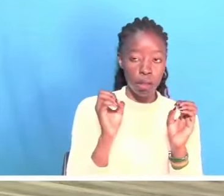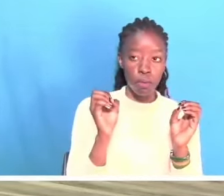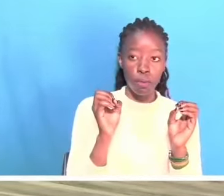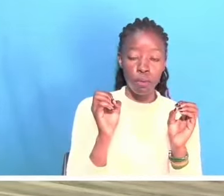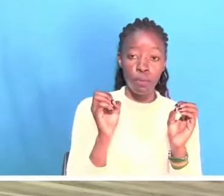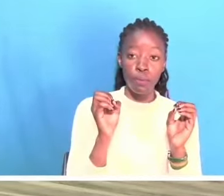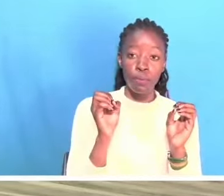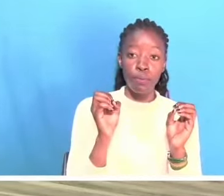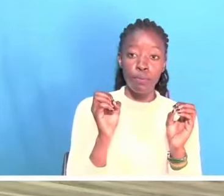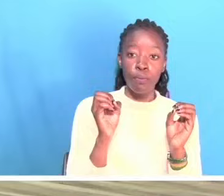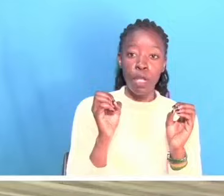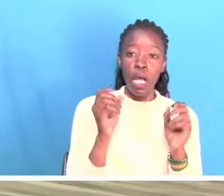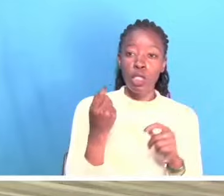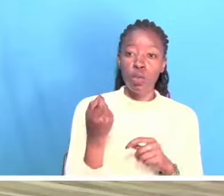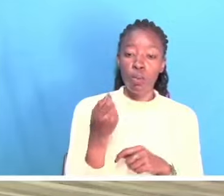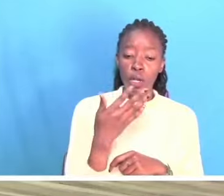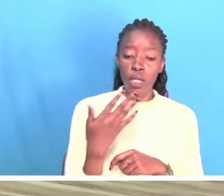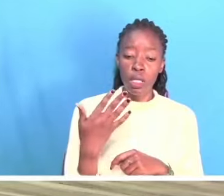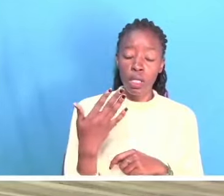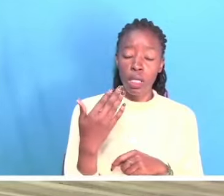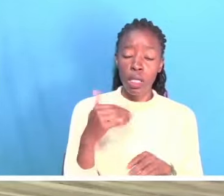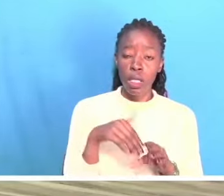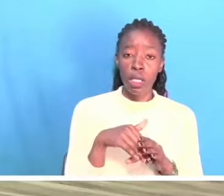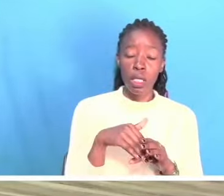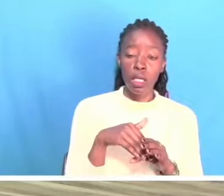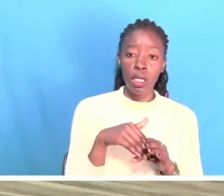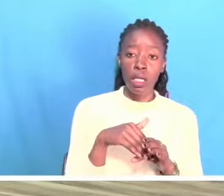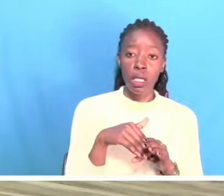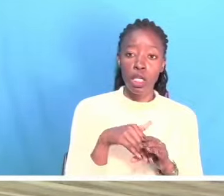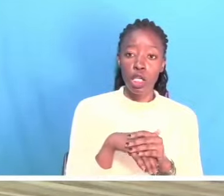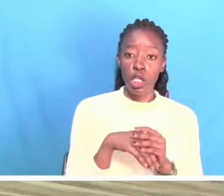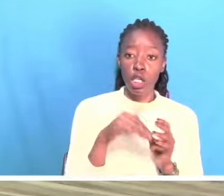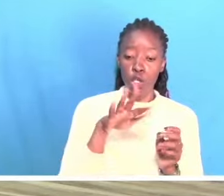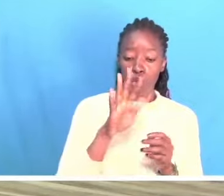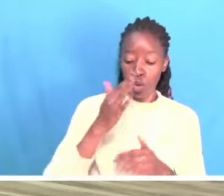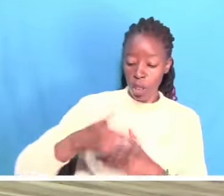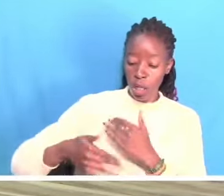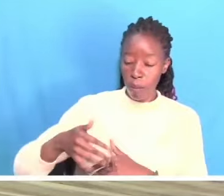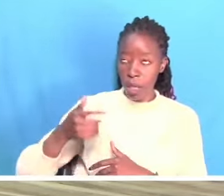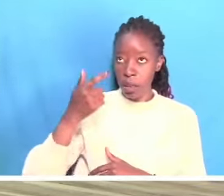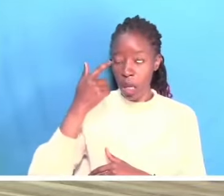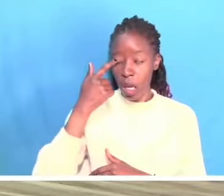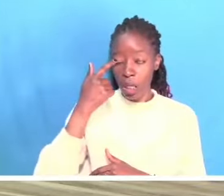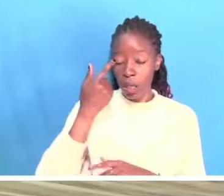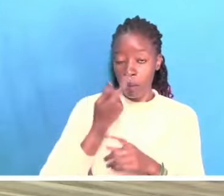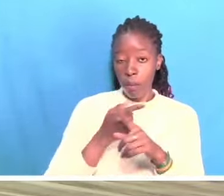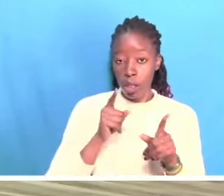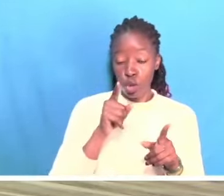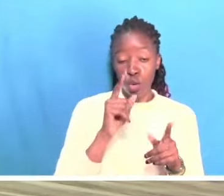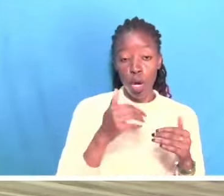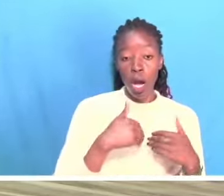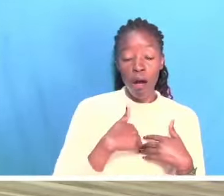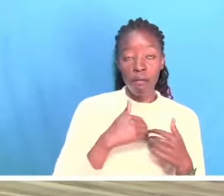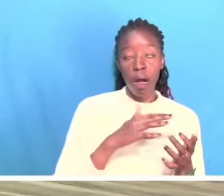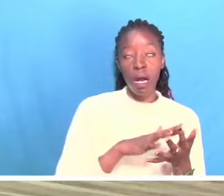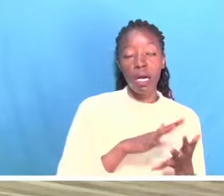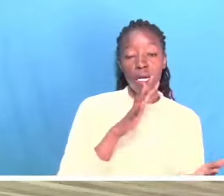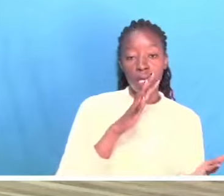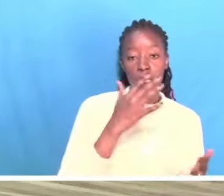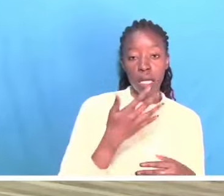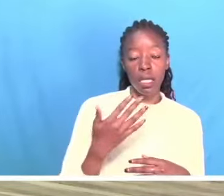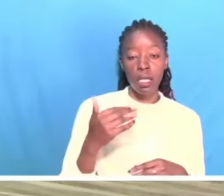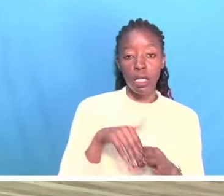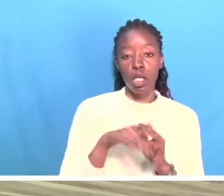small thing on your neighbor's eye, well, you have a whole log in your own eye. And